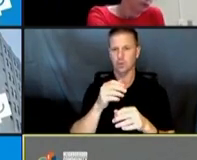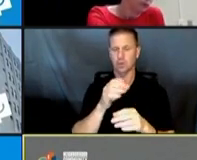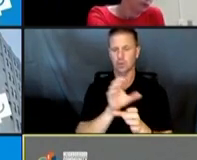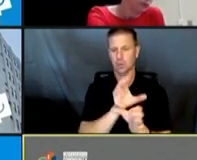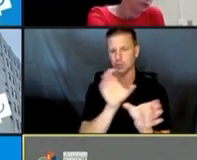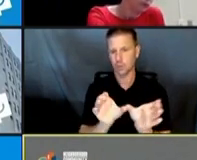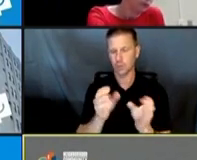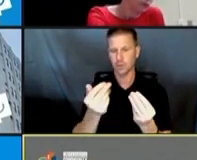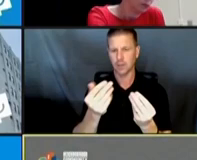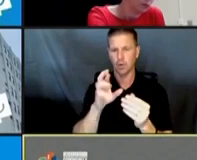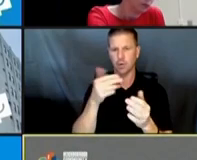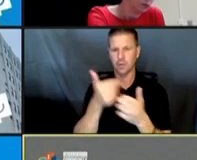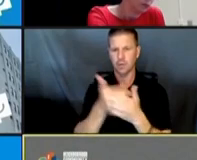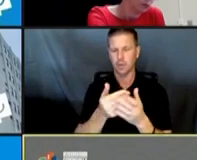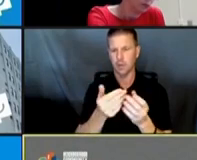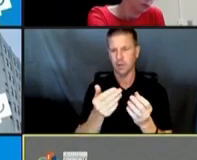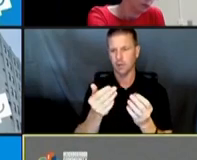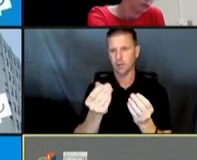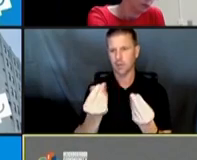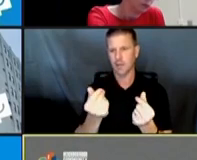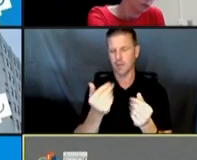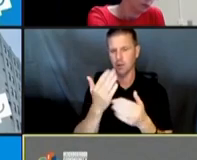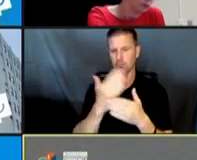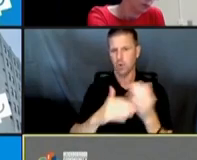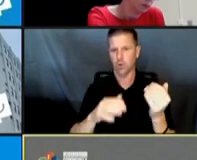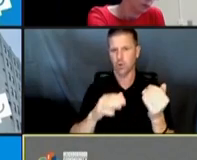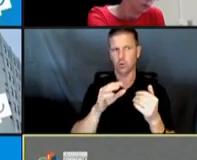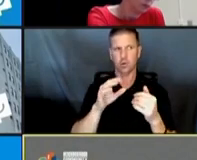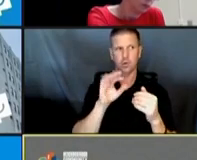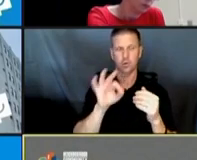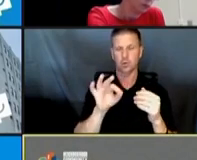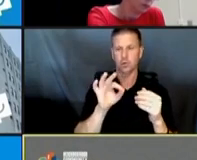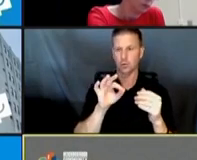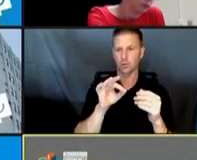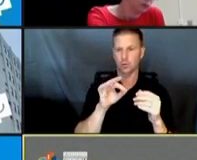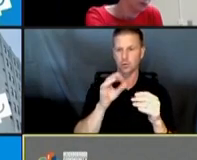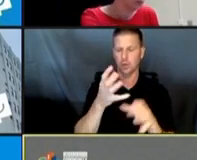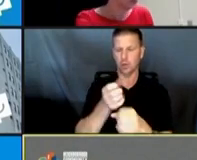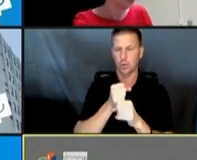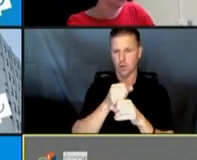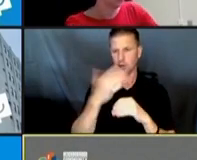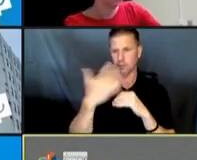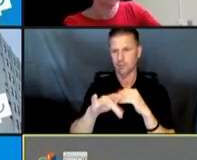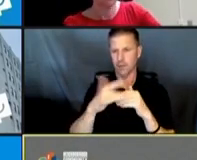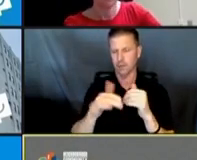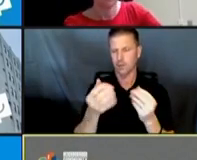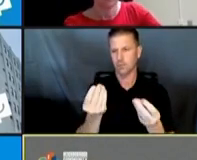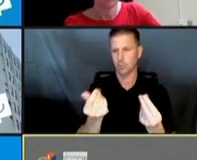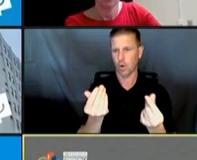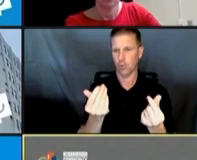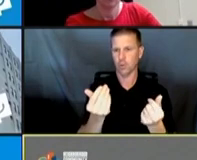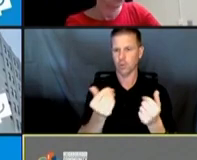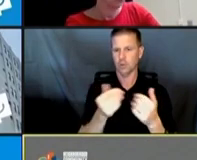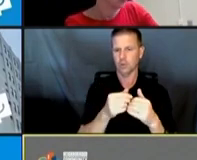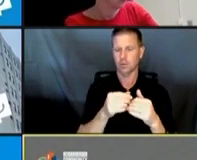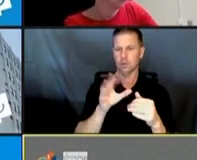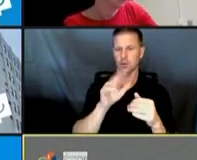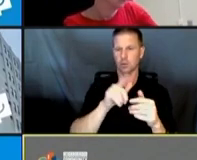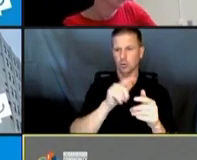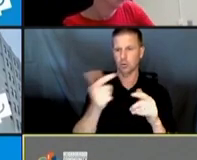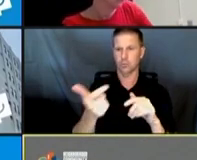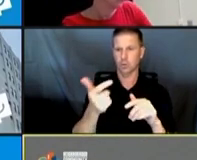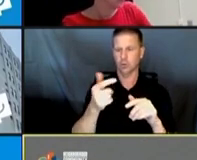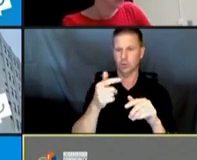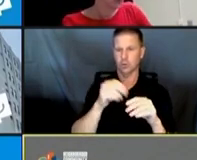or nearby land as part of trying to acquire the vacant properties and turn them over in a